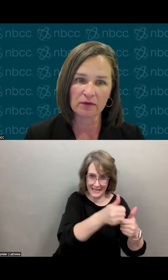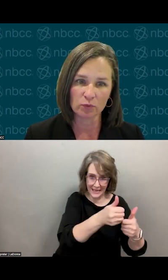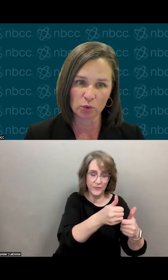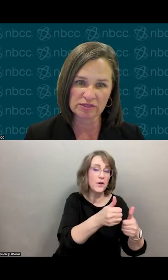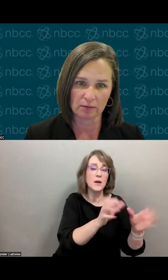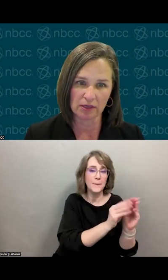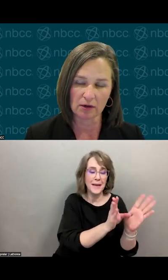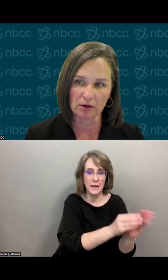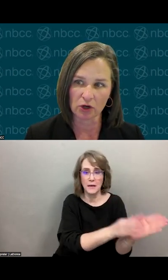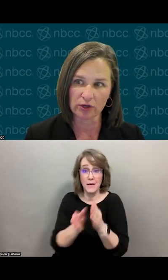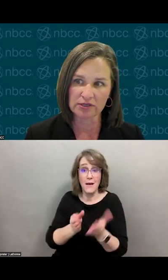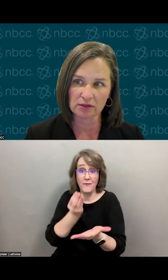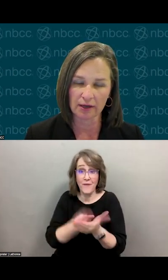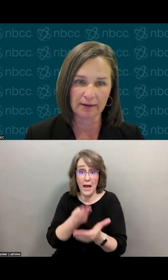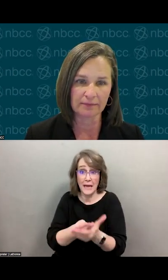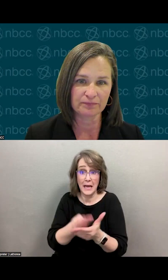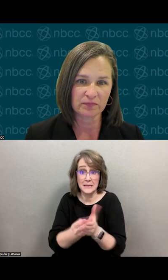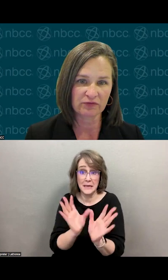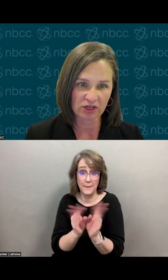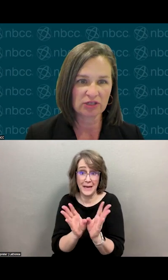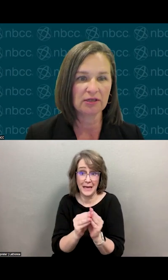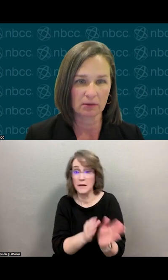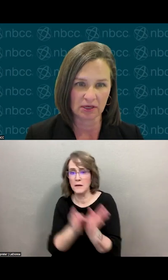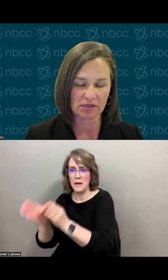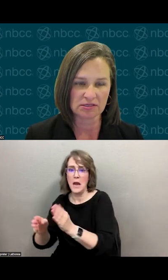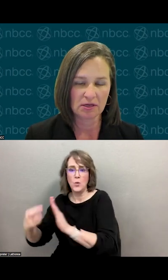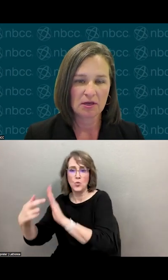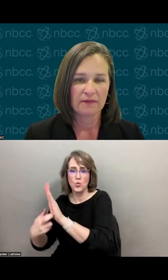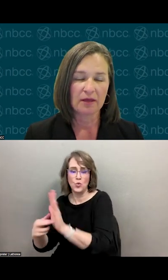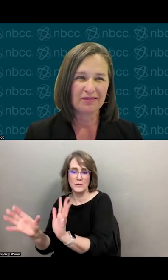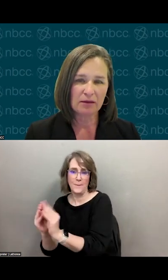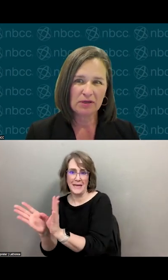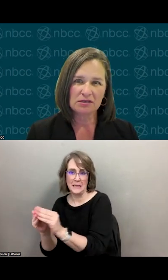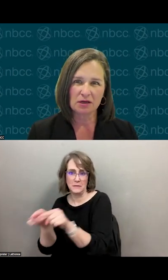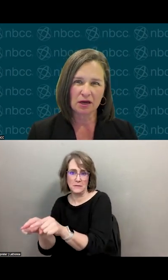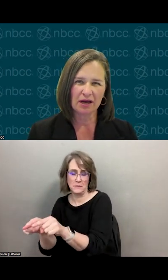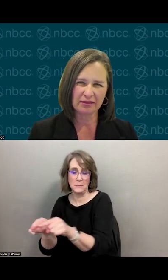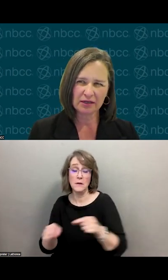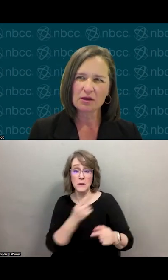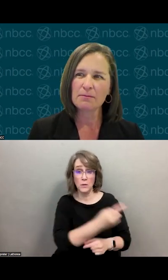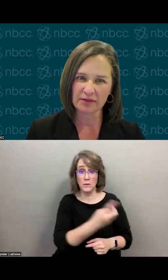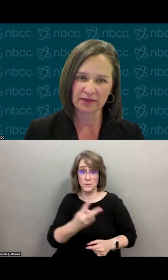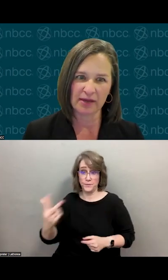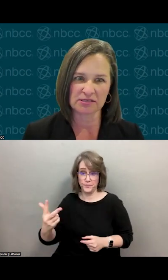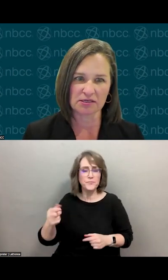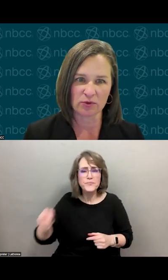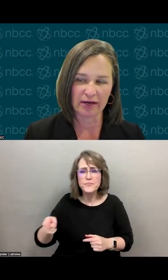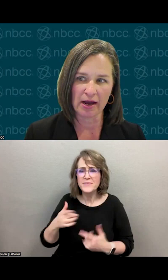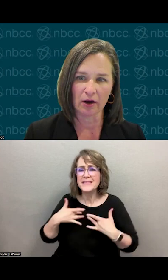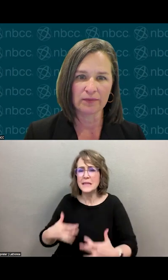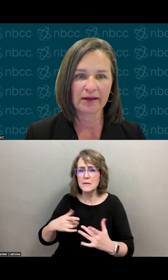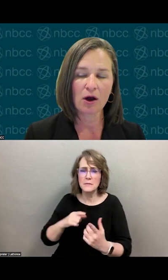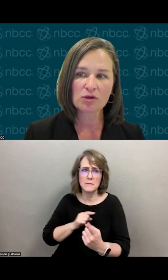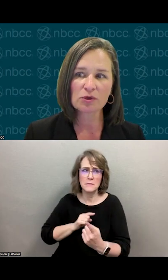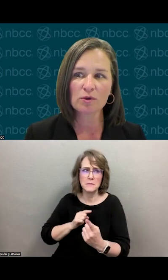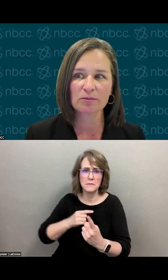and the rules committee are current functioning committees that they meet, I think, on a monthly basis right